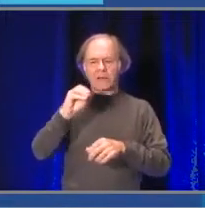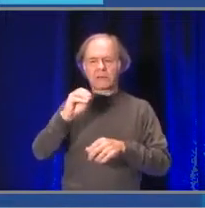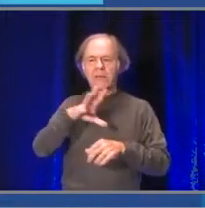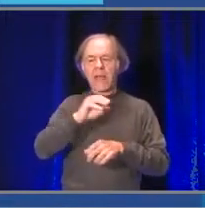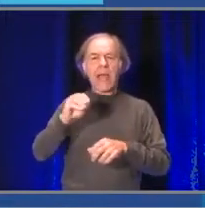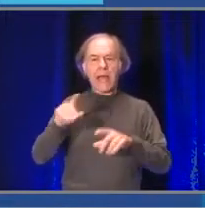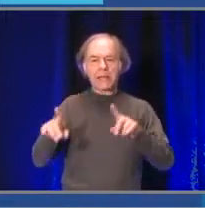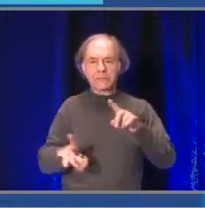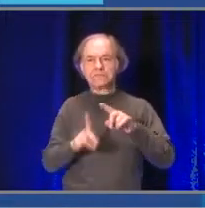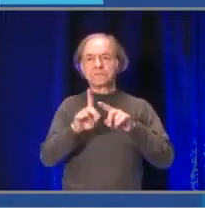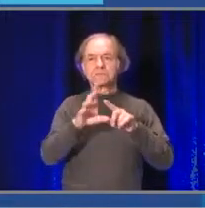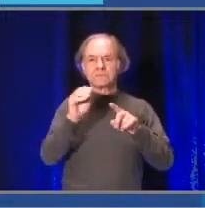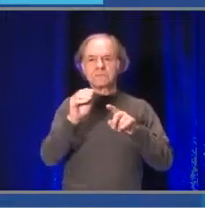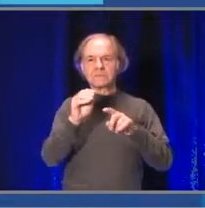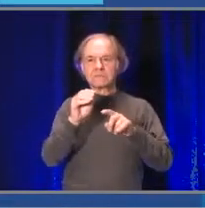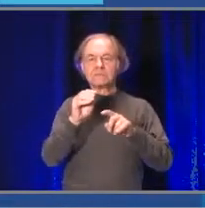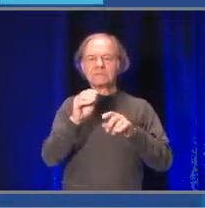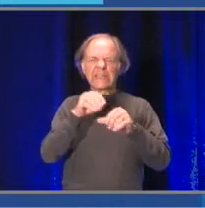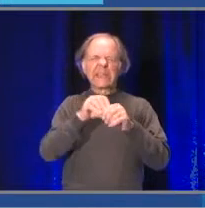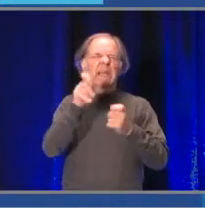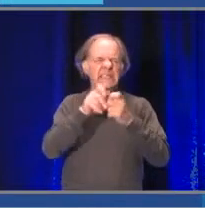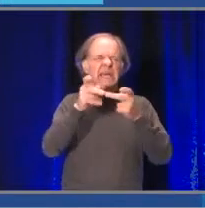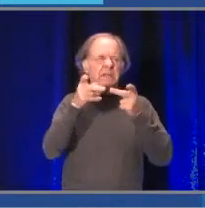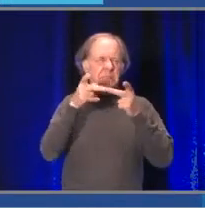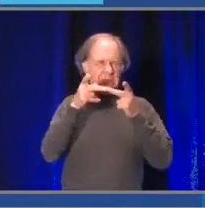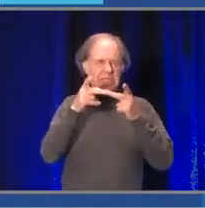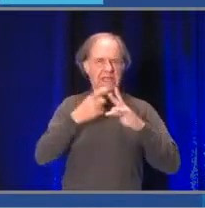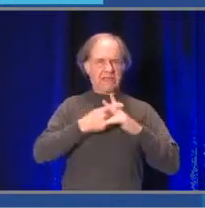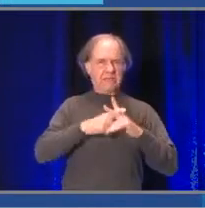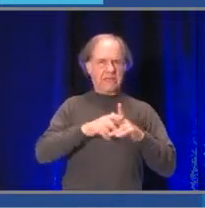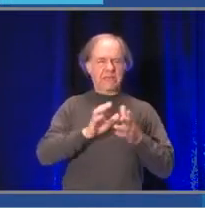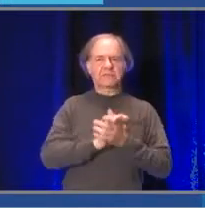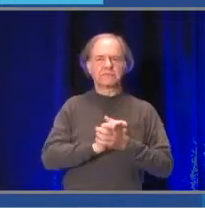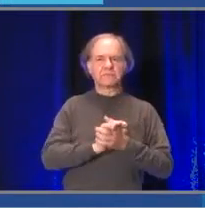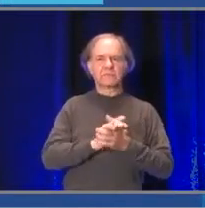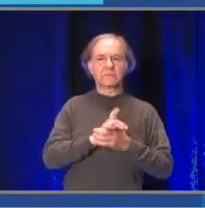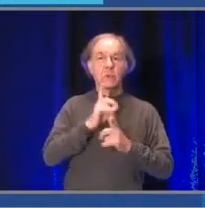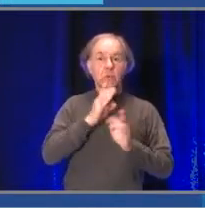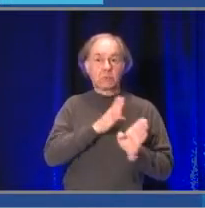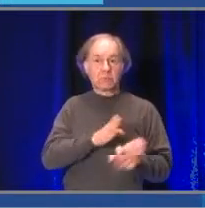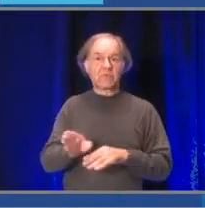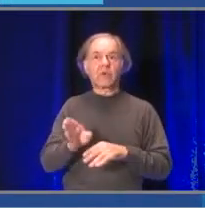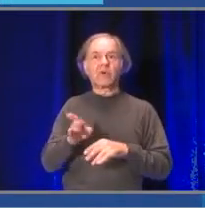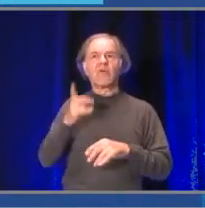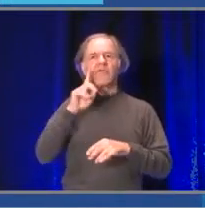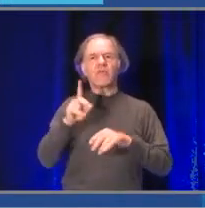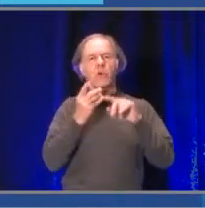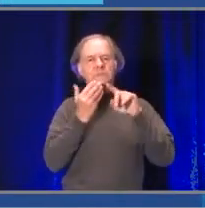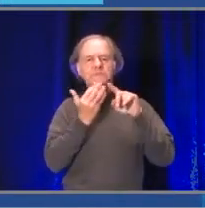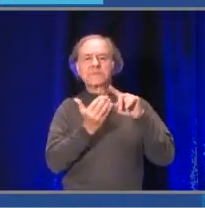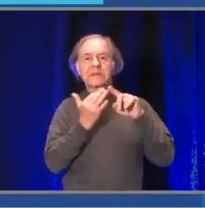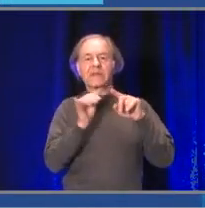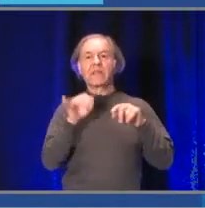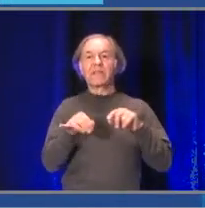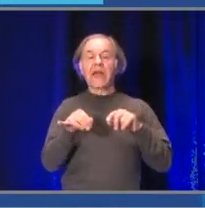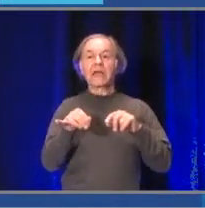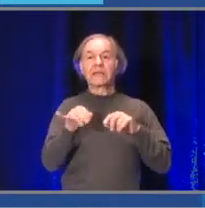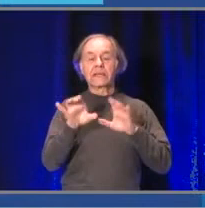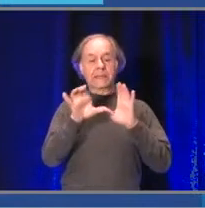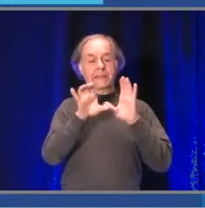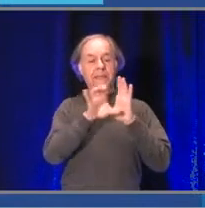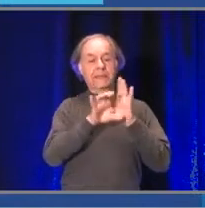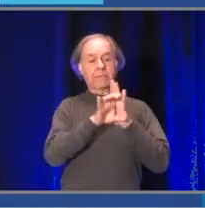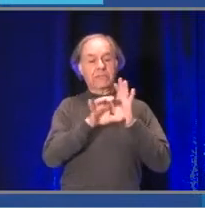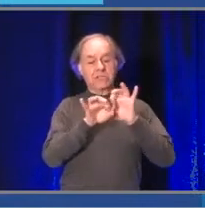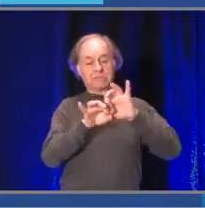anatomical orientation at the beginning of the procedure. In preparation for ablation planning, the Sonoblate imaging